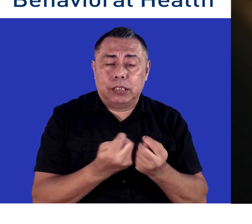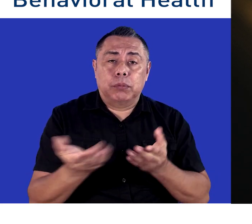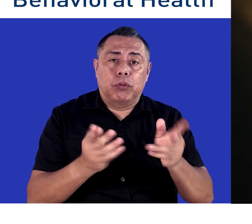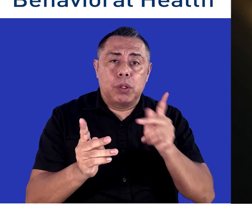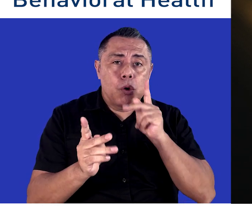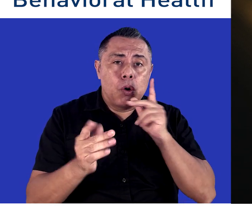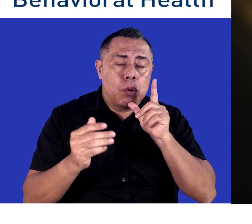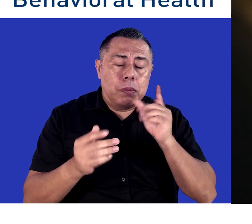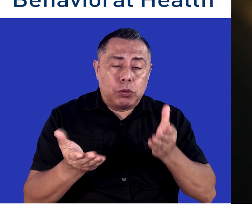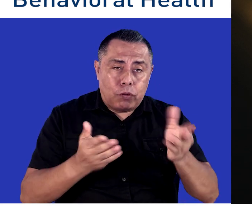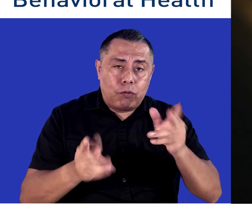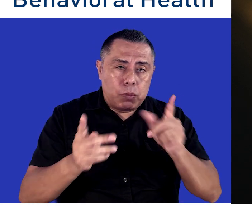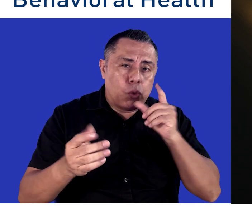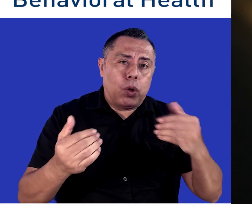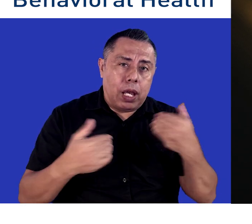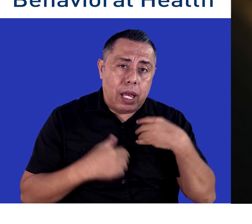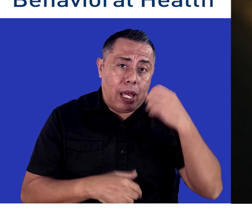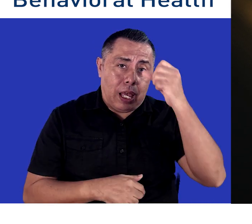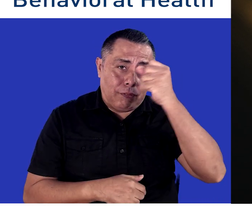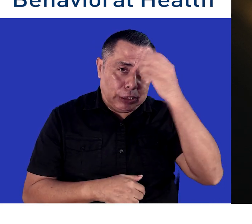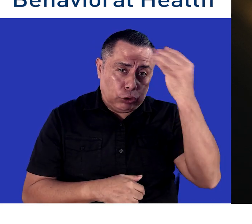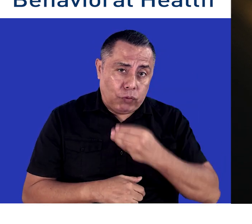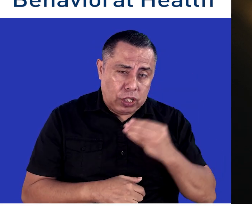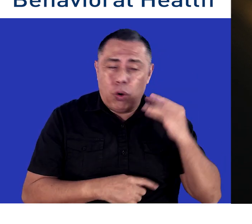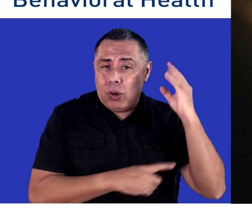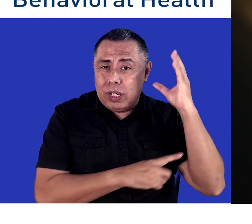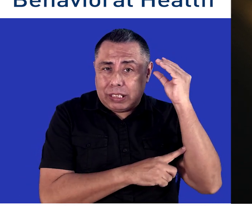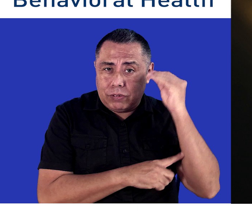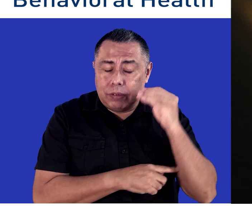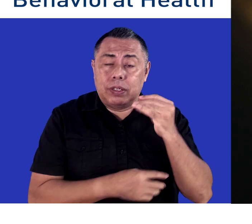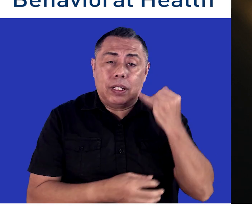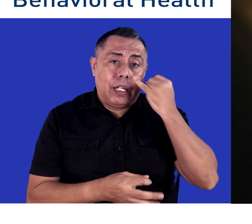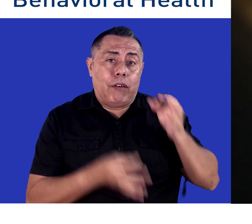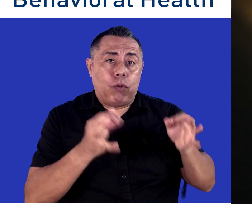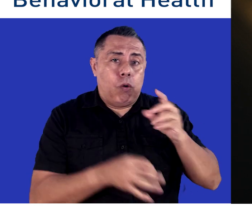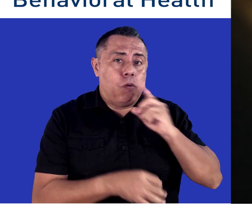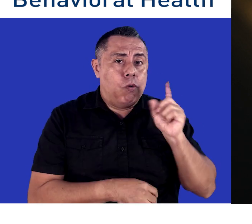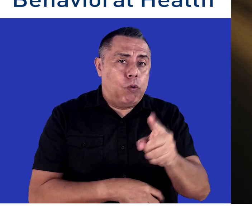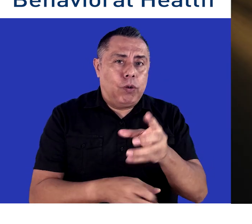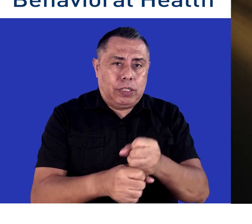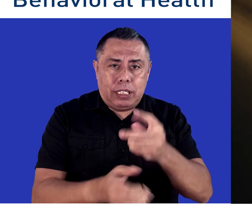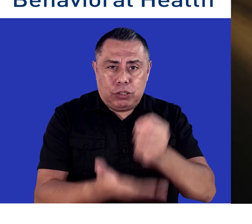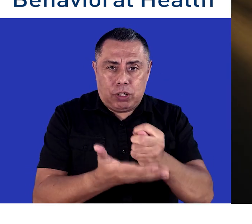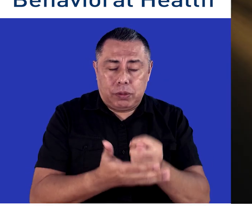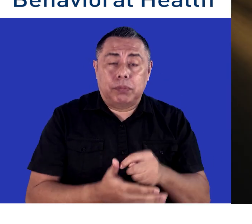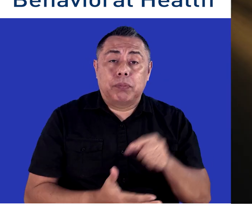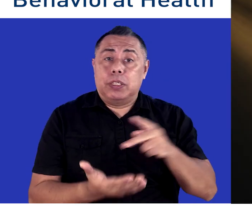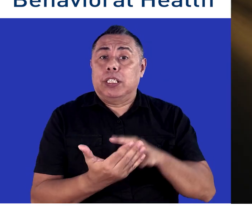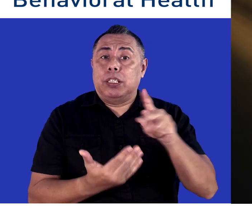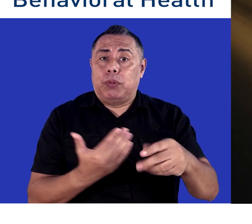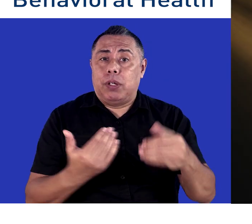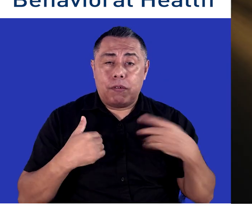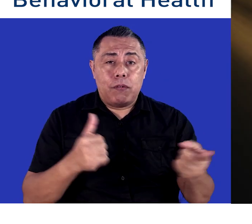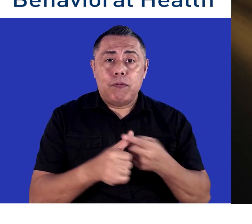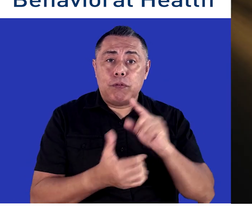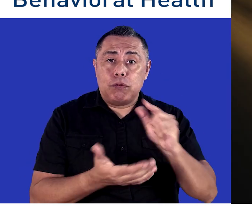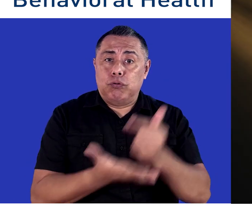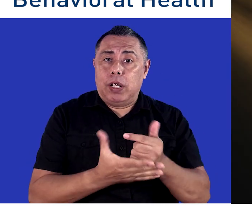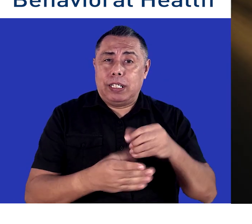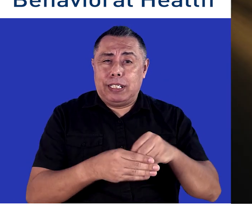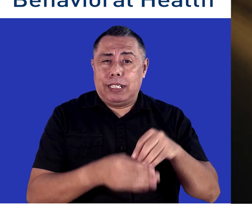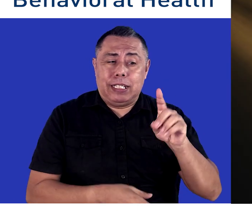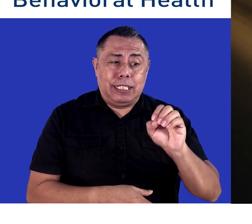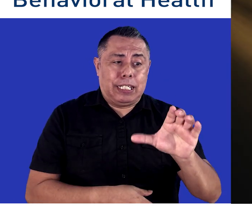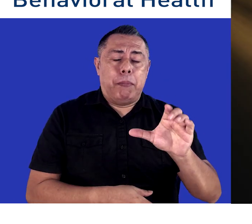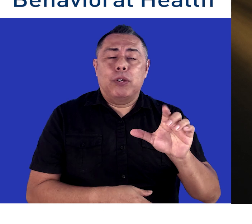with schizophrenia spectrum disorders, who the court has ordered into supportive treatment. This program celebrated its first graduate